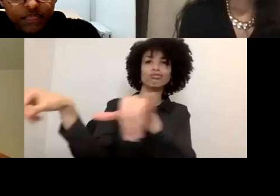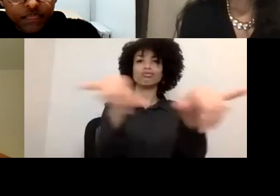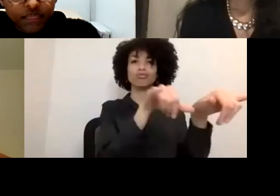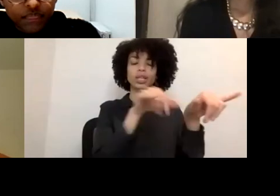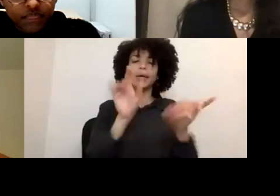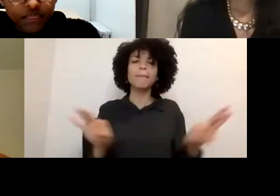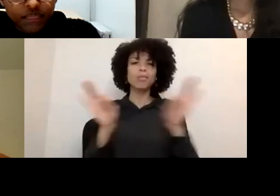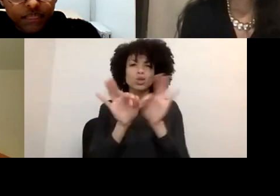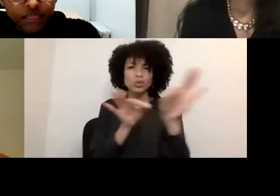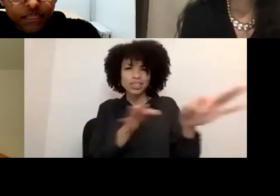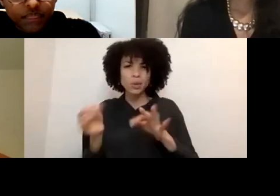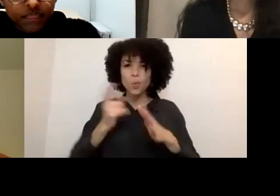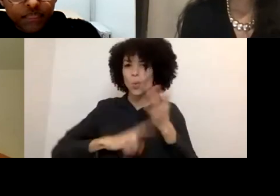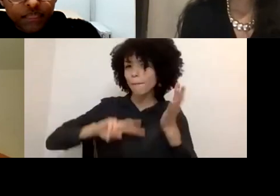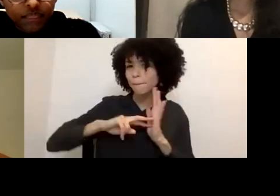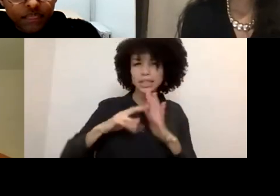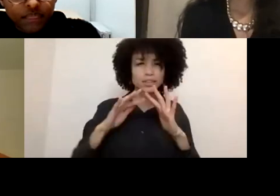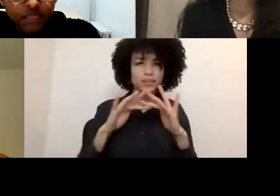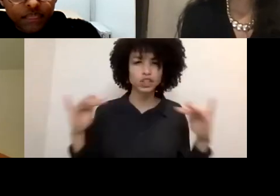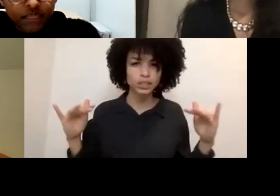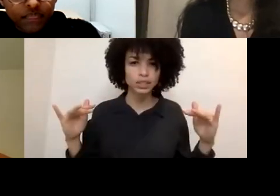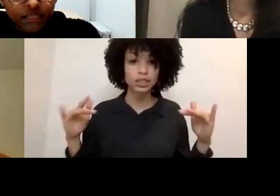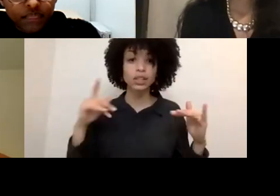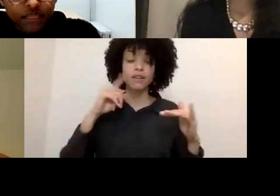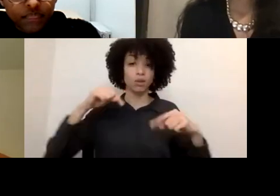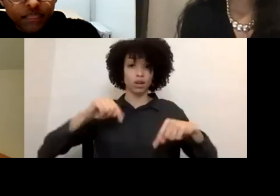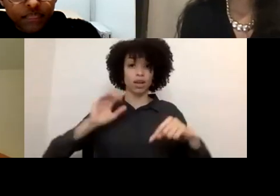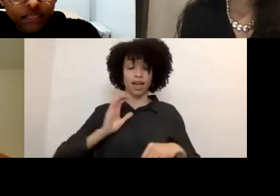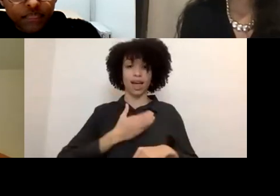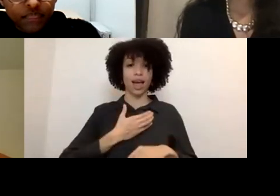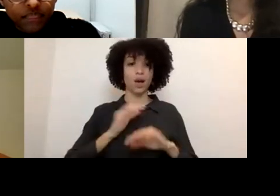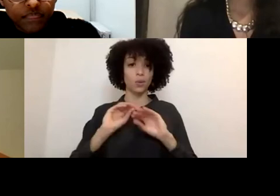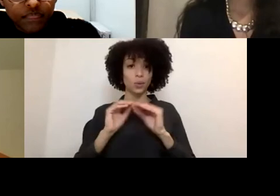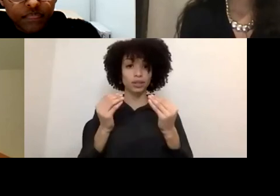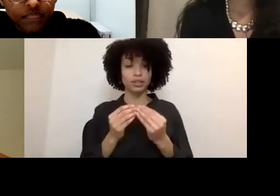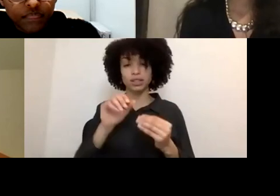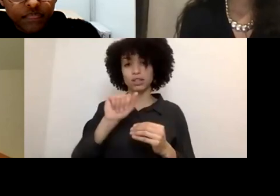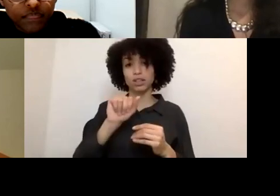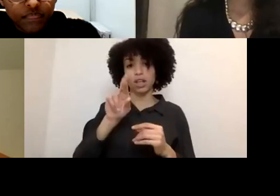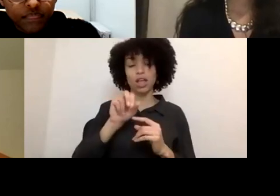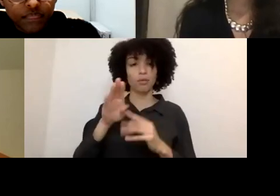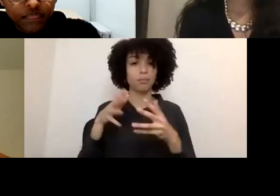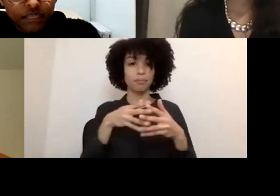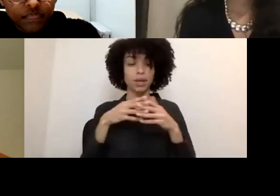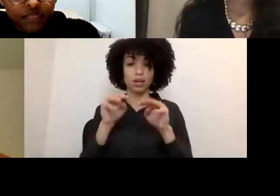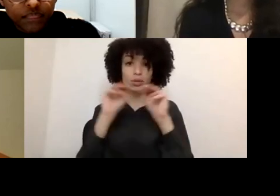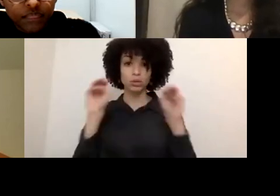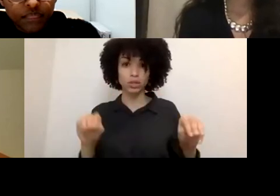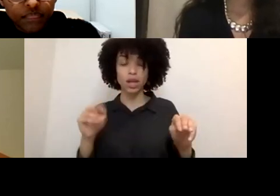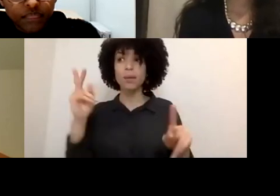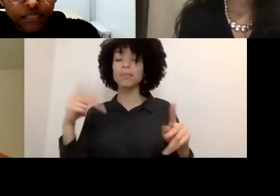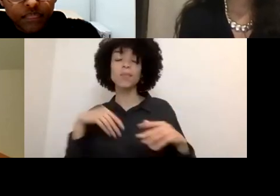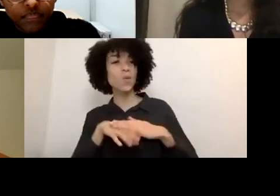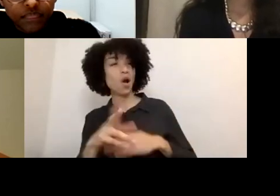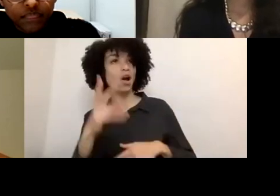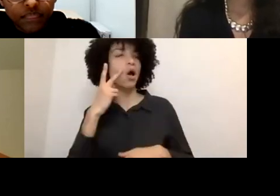define what diversity is. And for instance, in our organization at the Arab American National Museum, someone might walk in and see our staff and think we're